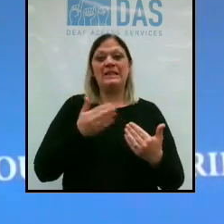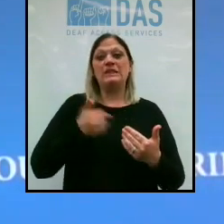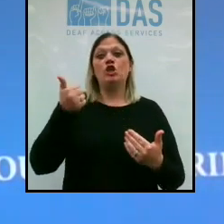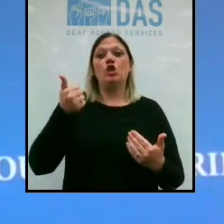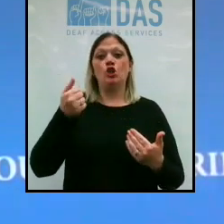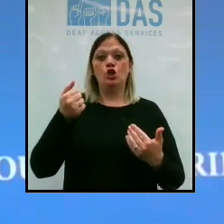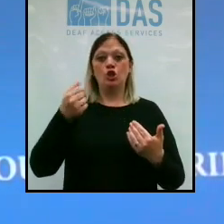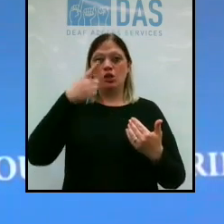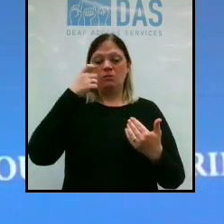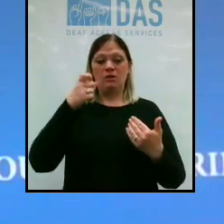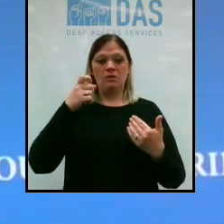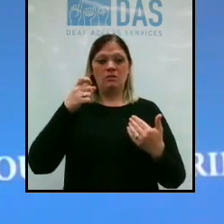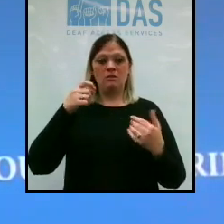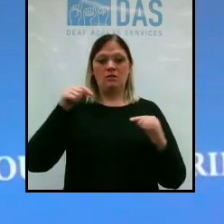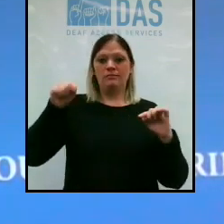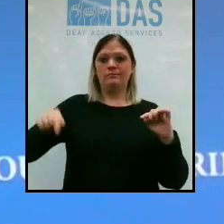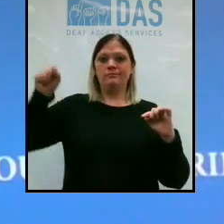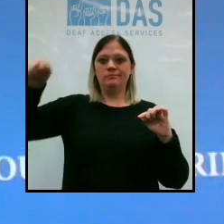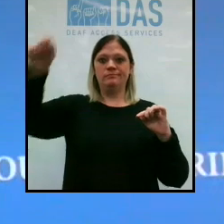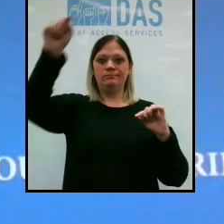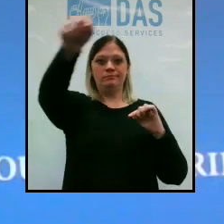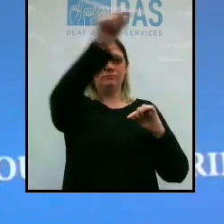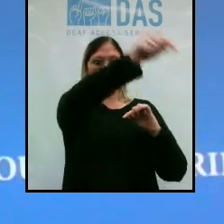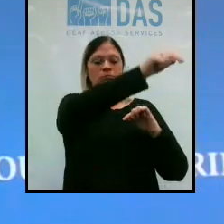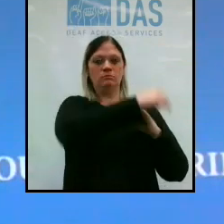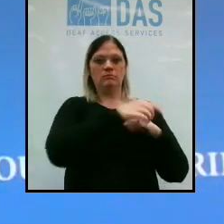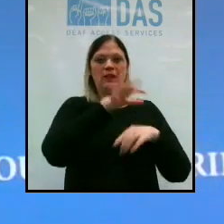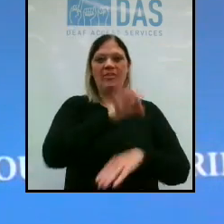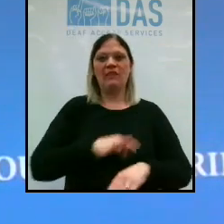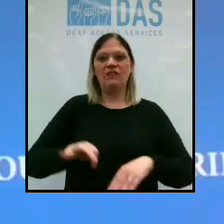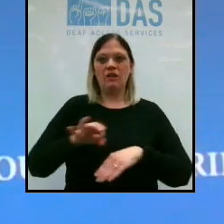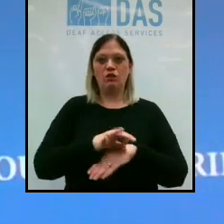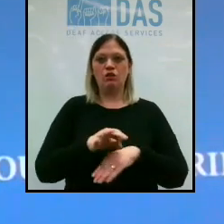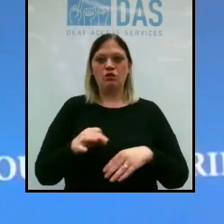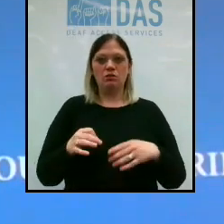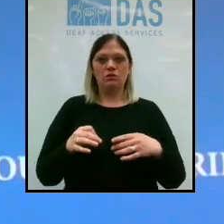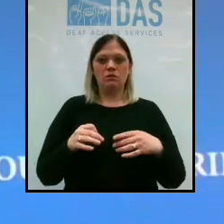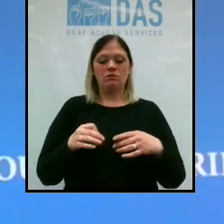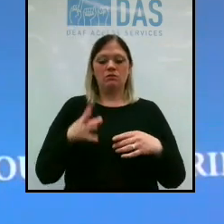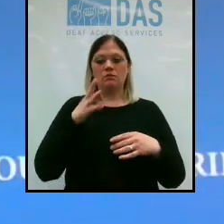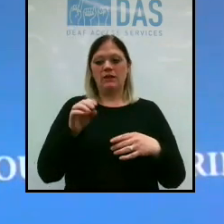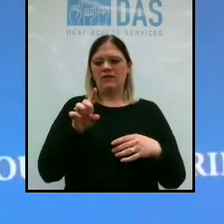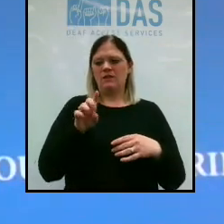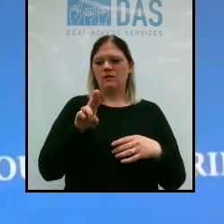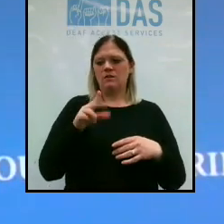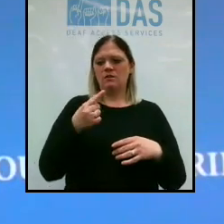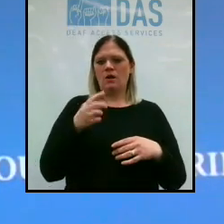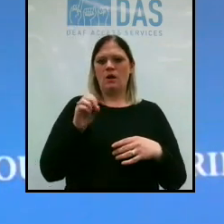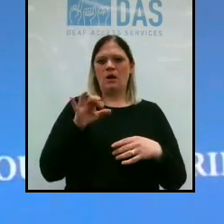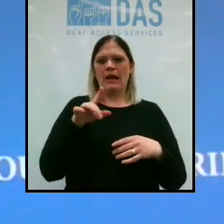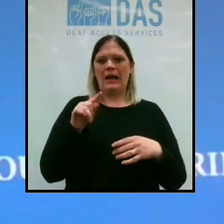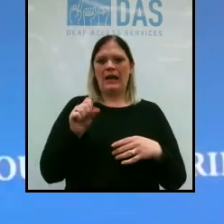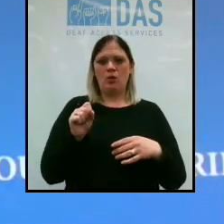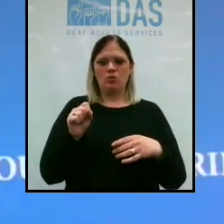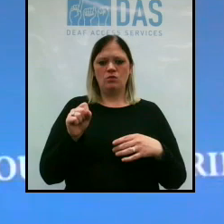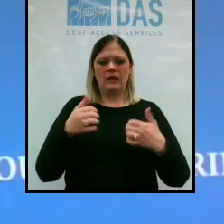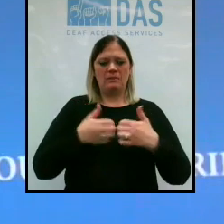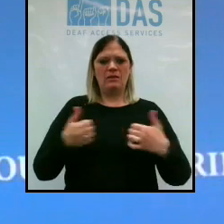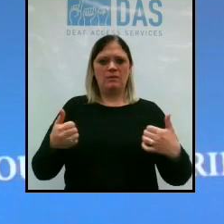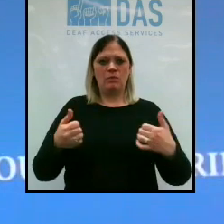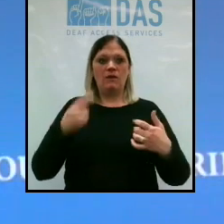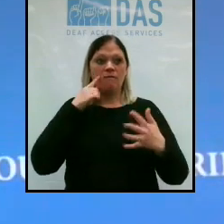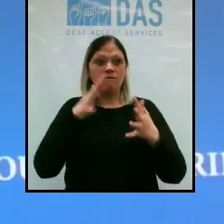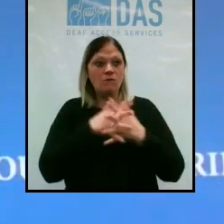just because of them being spaced out in the field and what they can do to space out the players in the dugouts. It's not so easy for